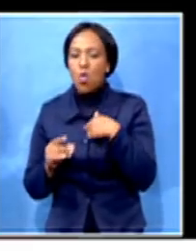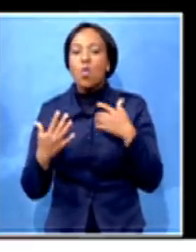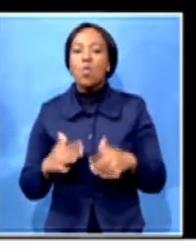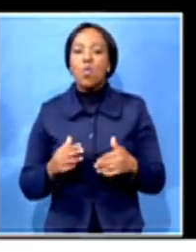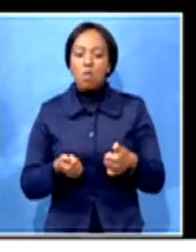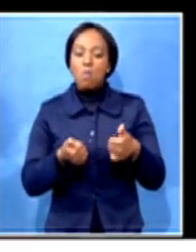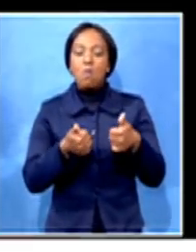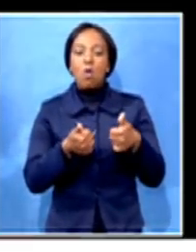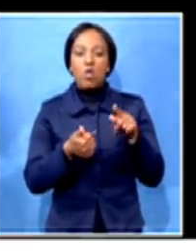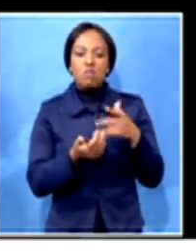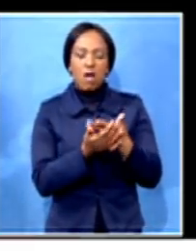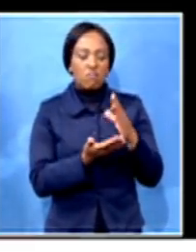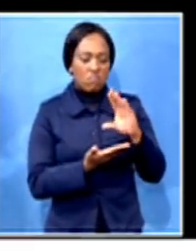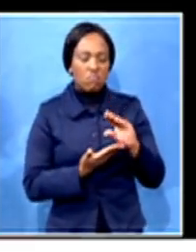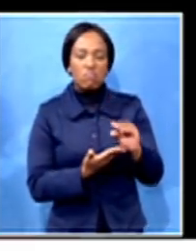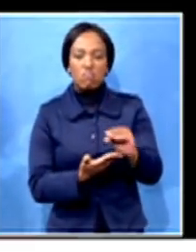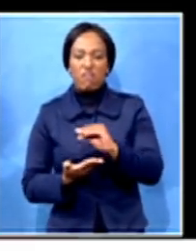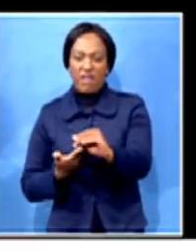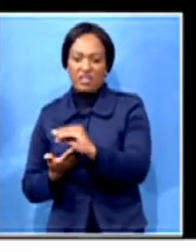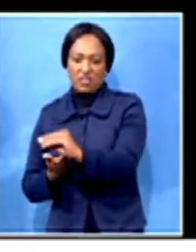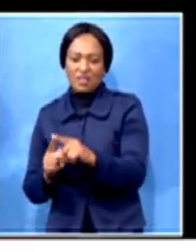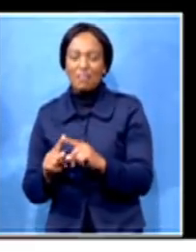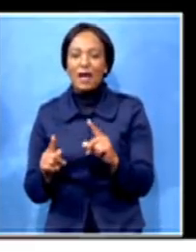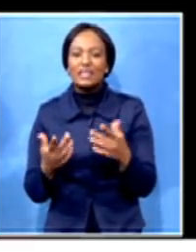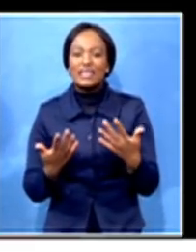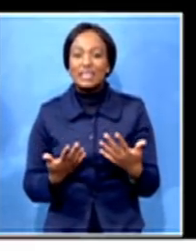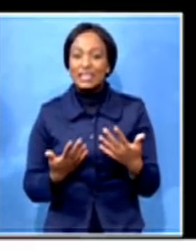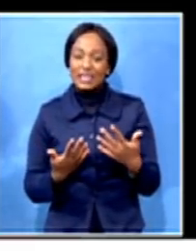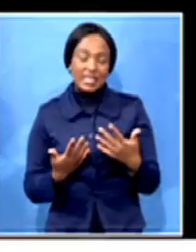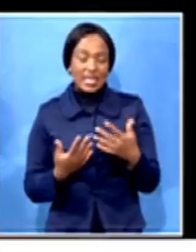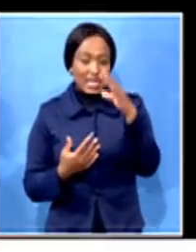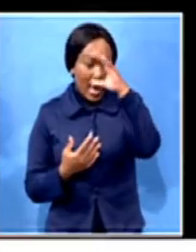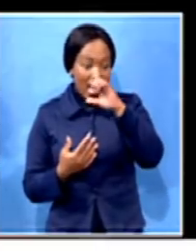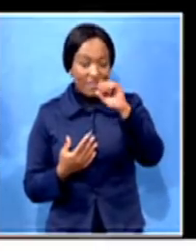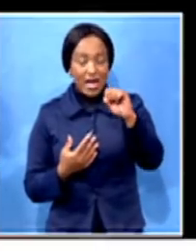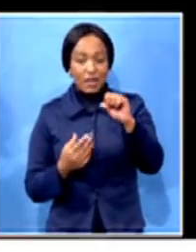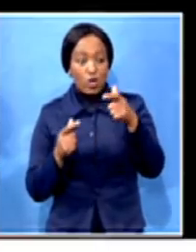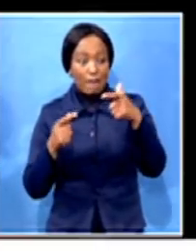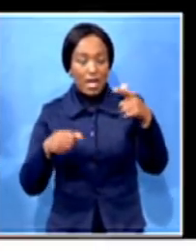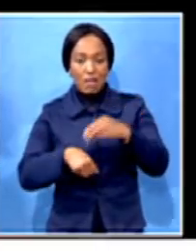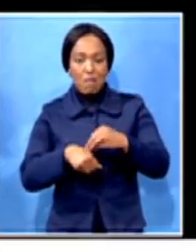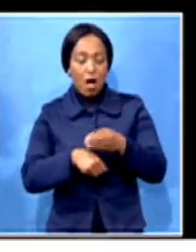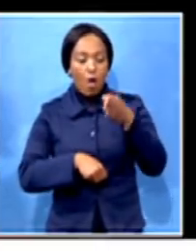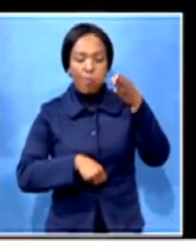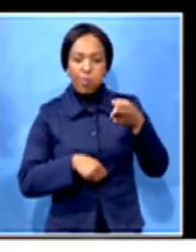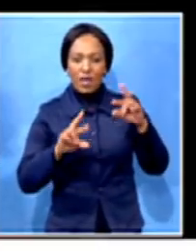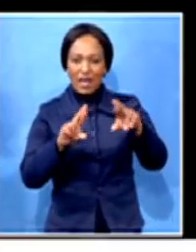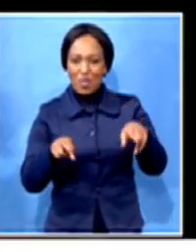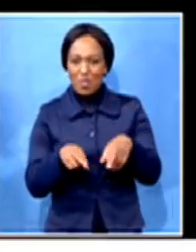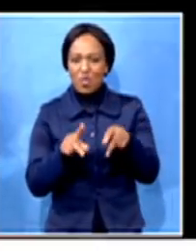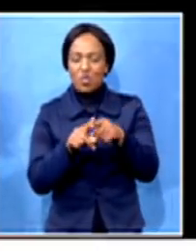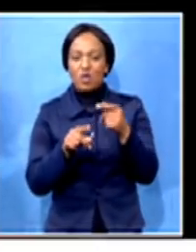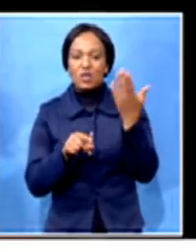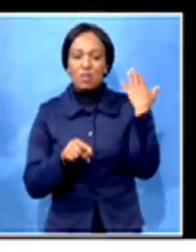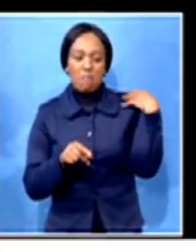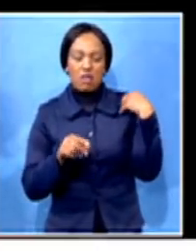should be investing in them. But what we're not dealing with in the elephant in the room, that even last year, its own cabinet minister,